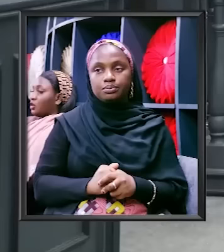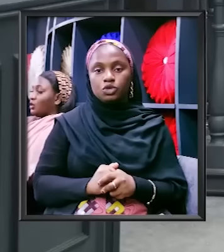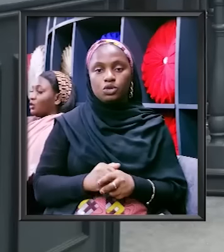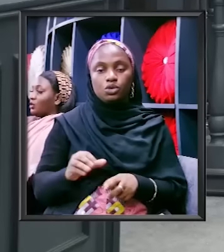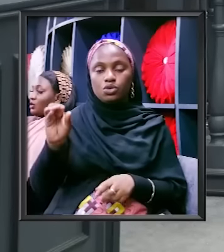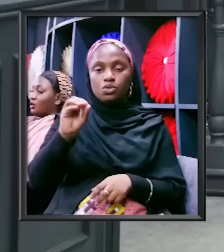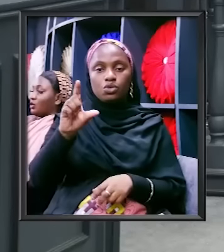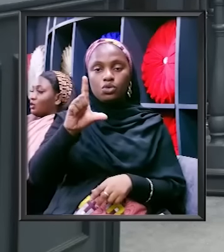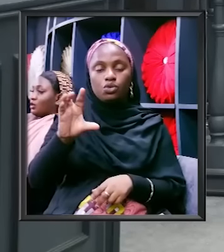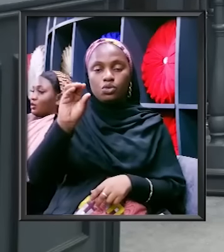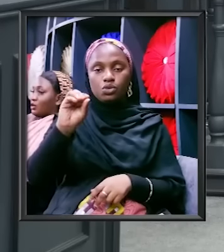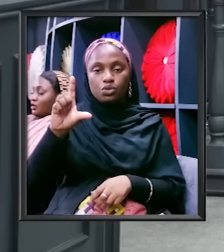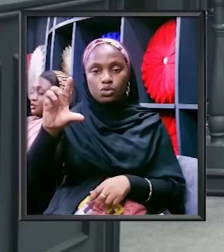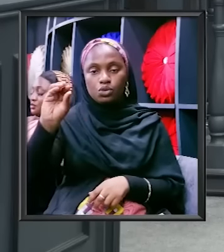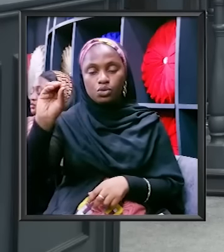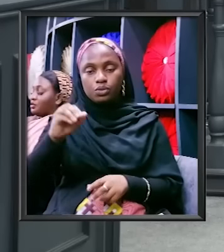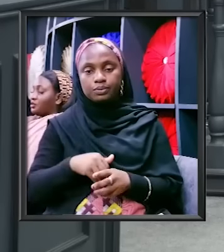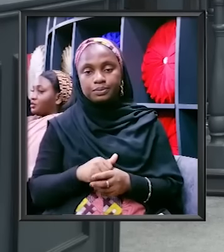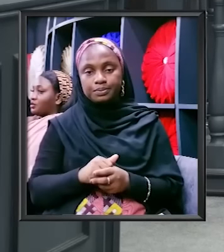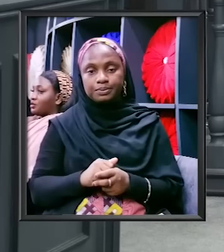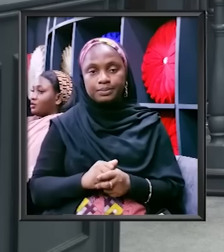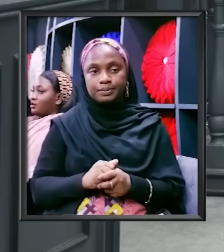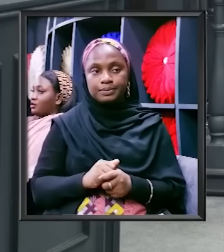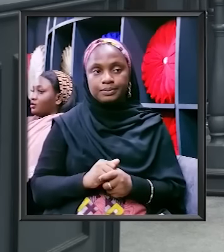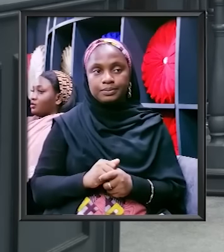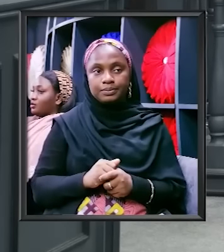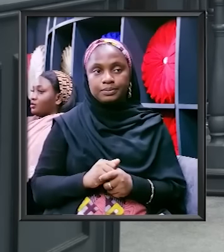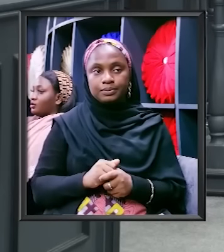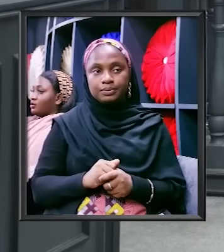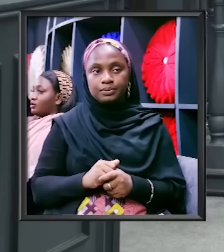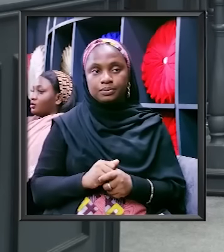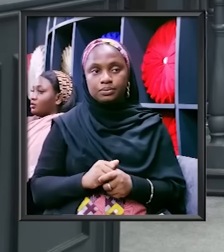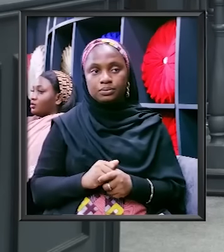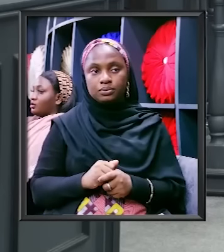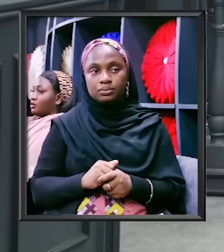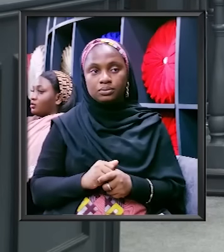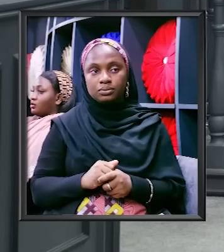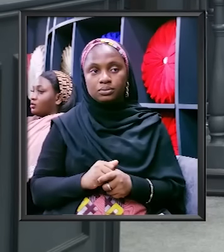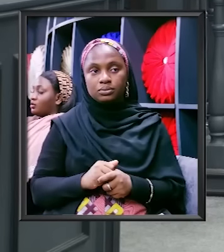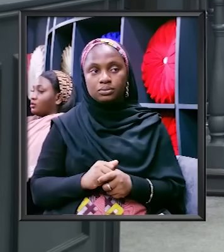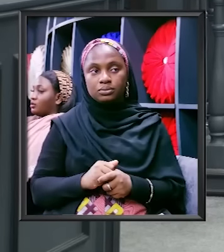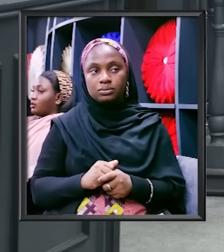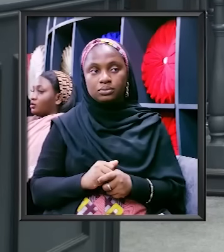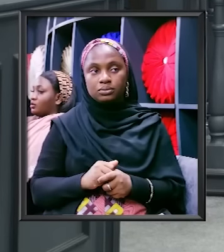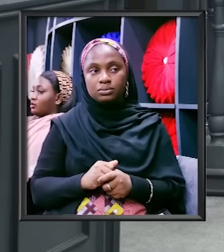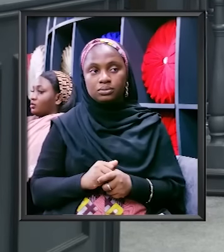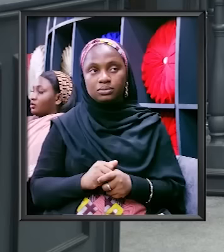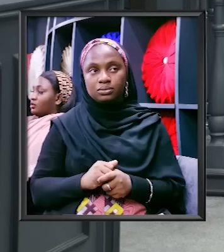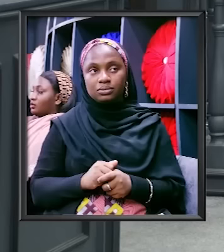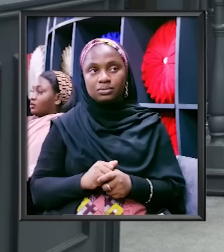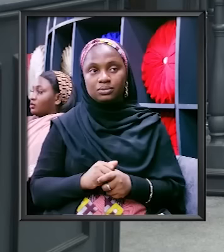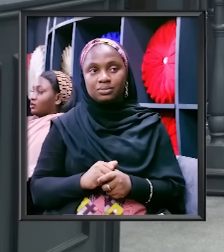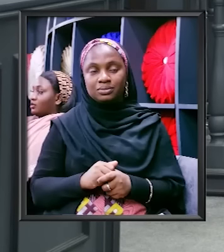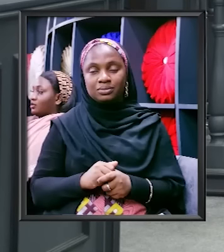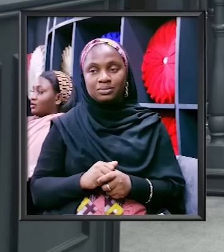Oh, no, no, no. Make I do better one, no be that time, wait till they let